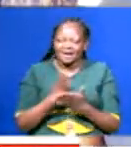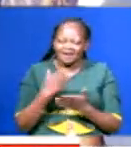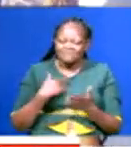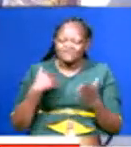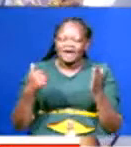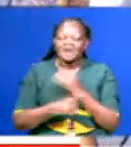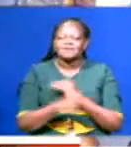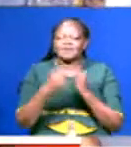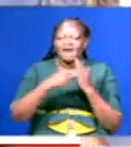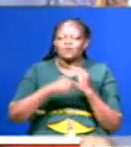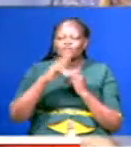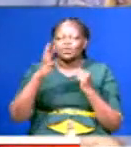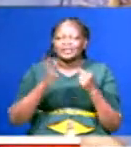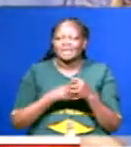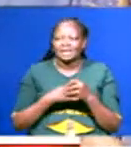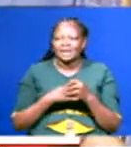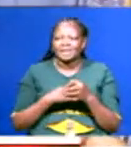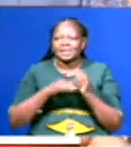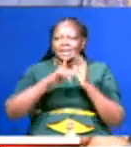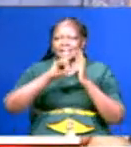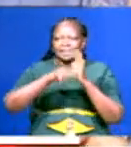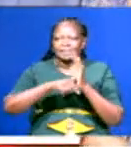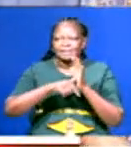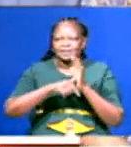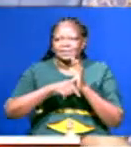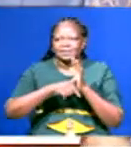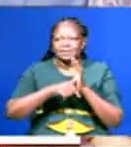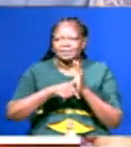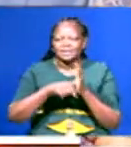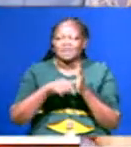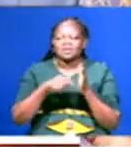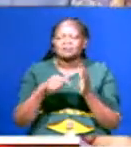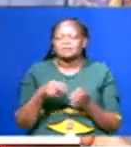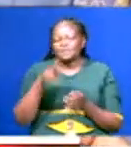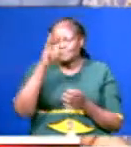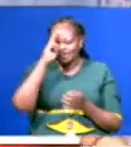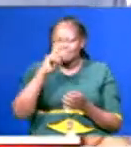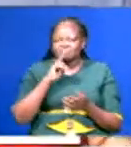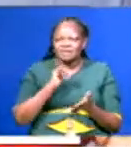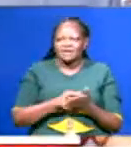49. After that, the officer said then